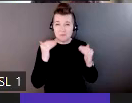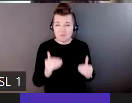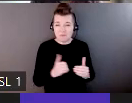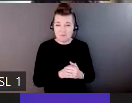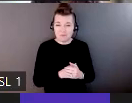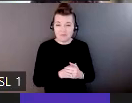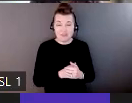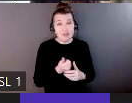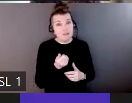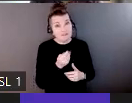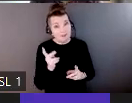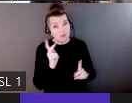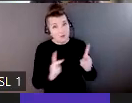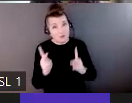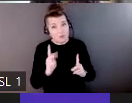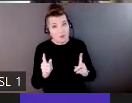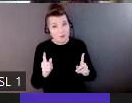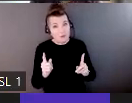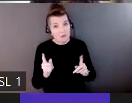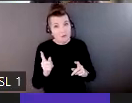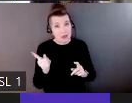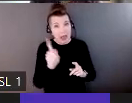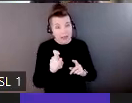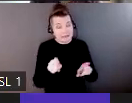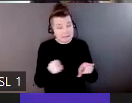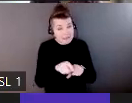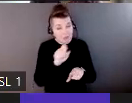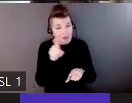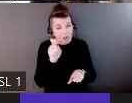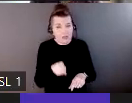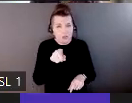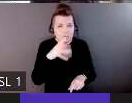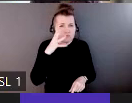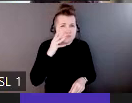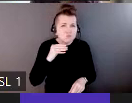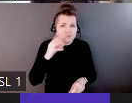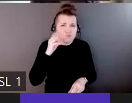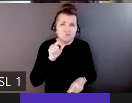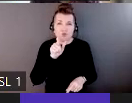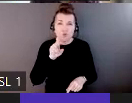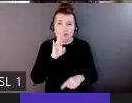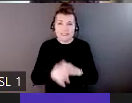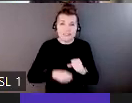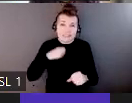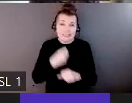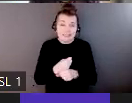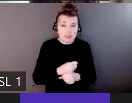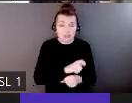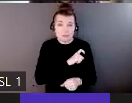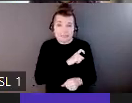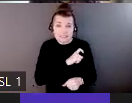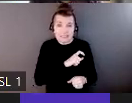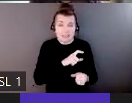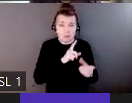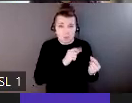have asked this as well, is, you know, you're an experienced officer over 27 years in the field. How do